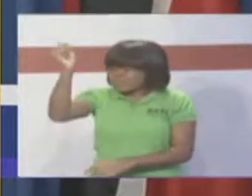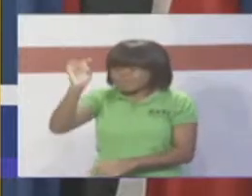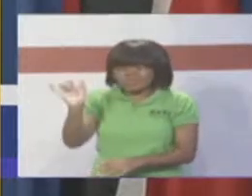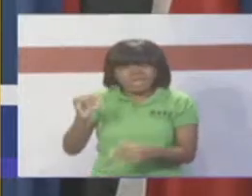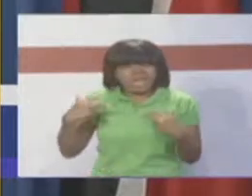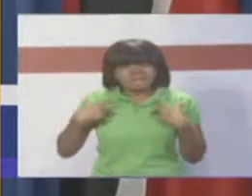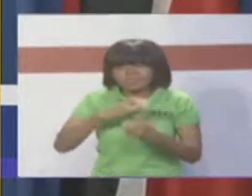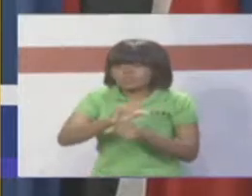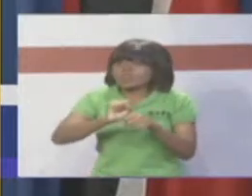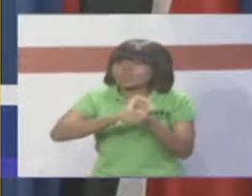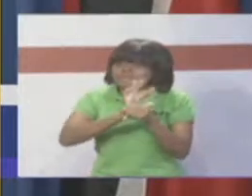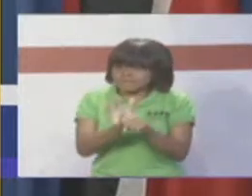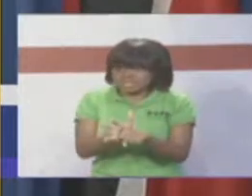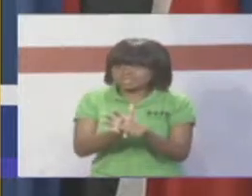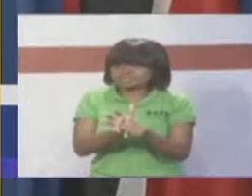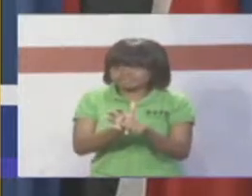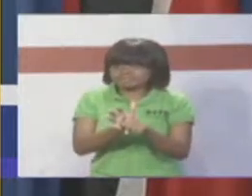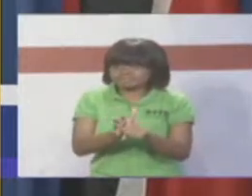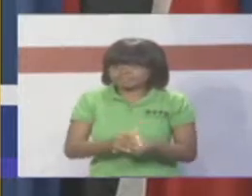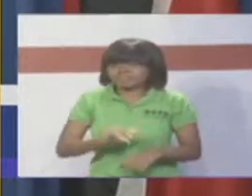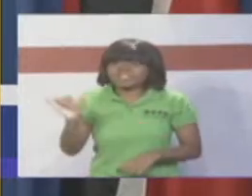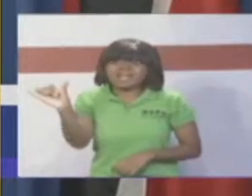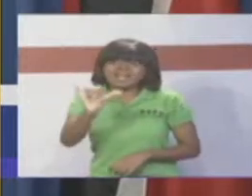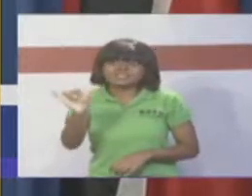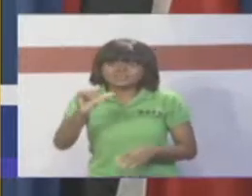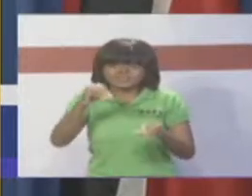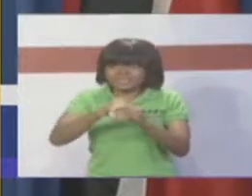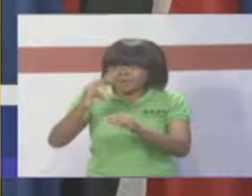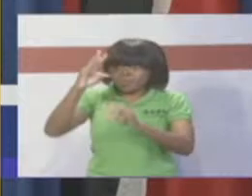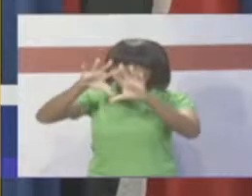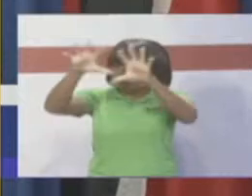in populations worldwide. And